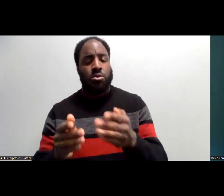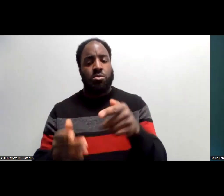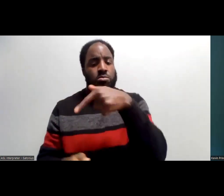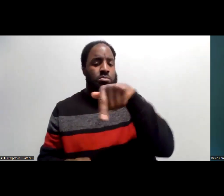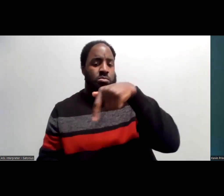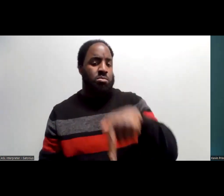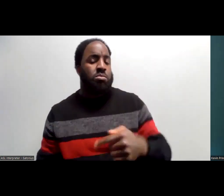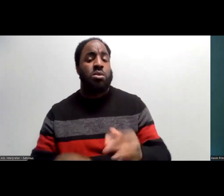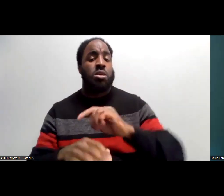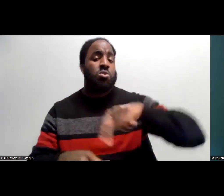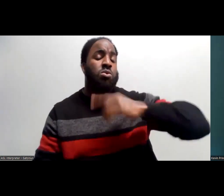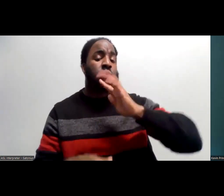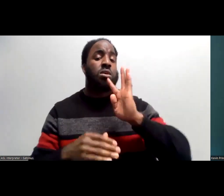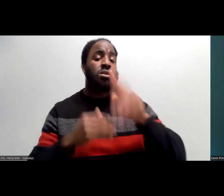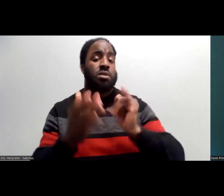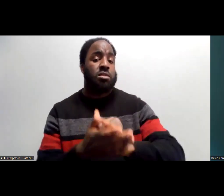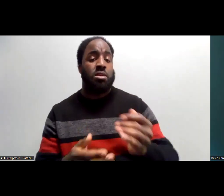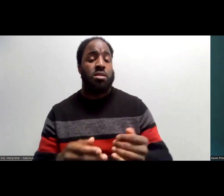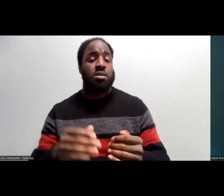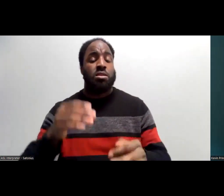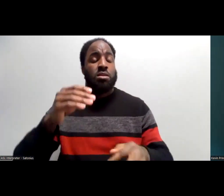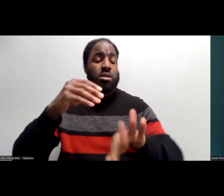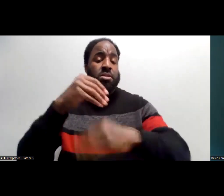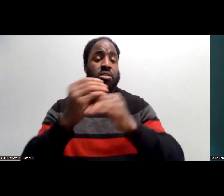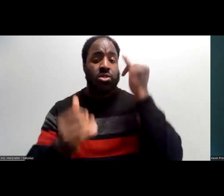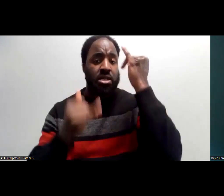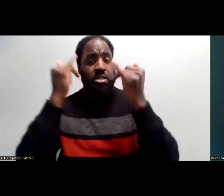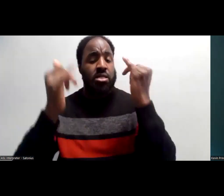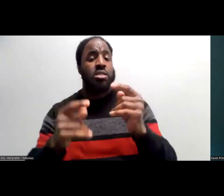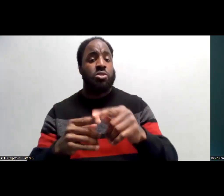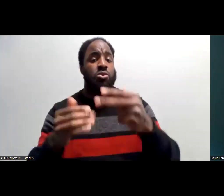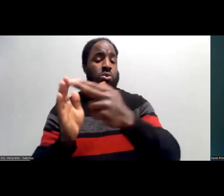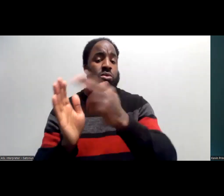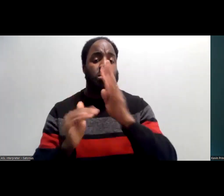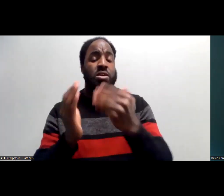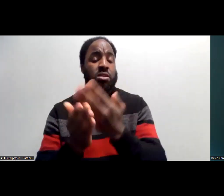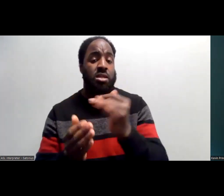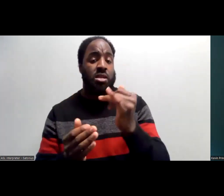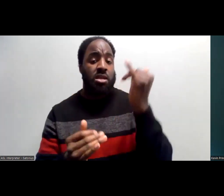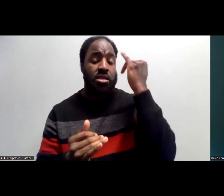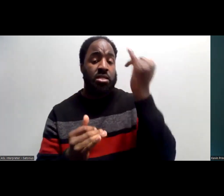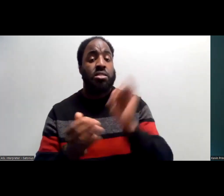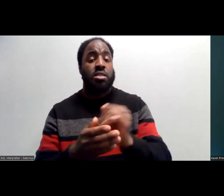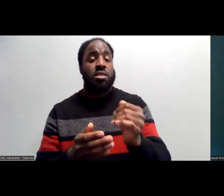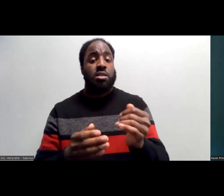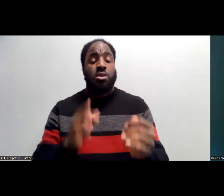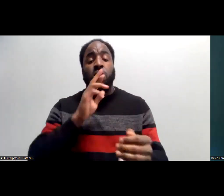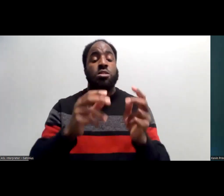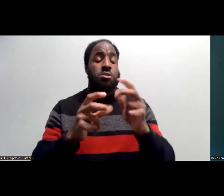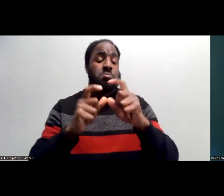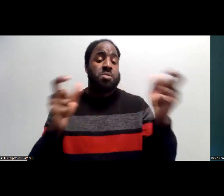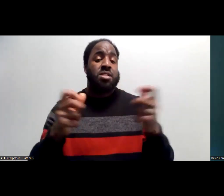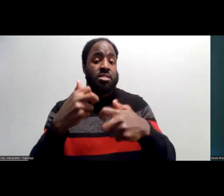that as we go, about additional ideas for how to highlight the things that are the biggest issues to be moving